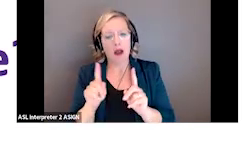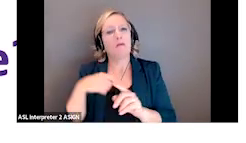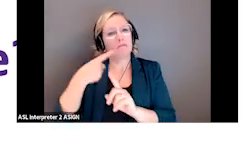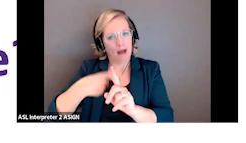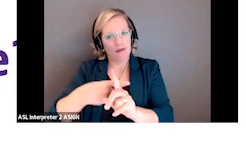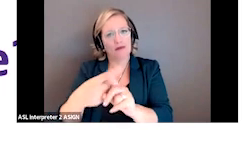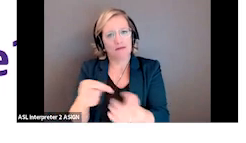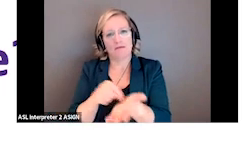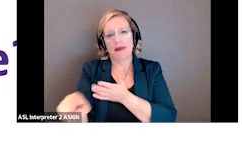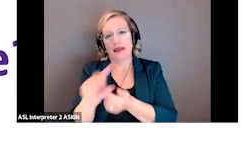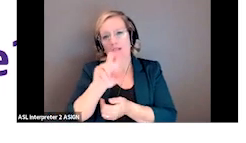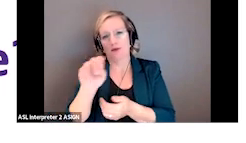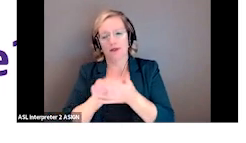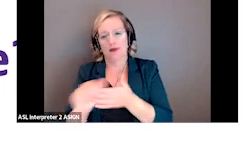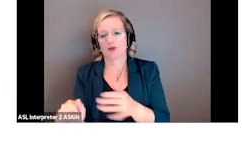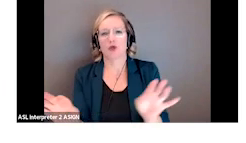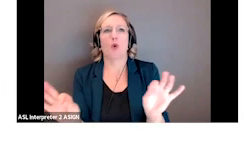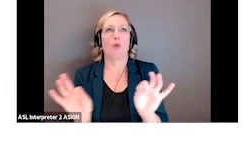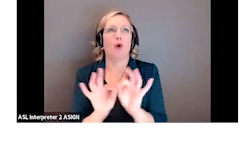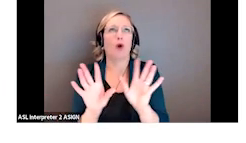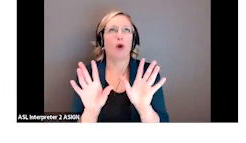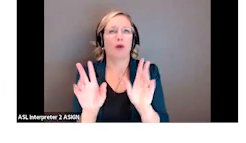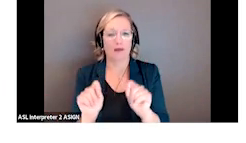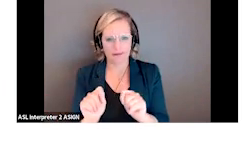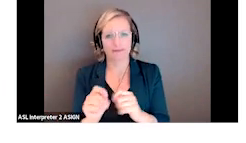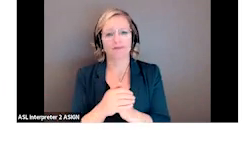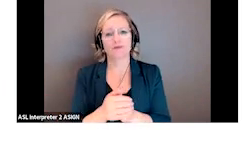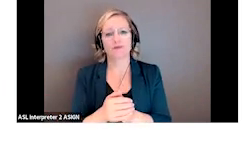worth it. Okay. Now,